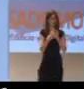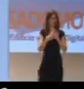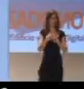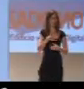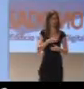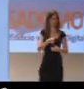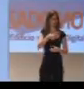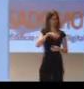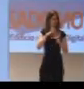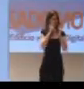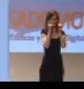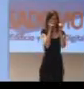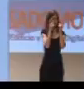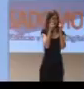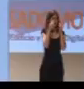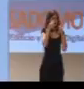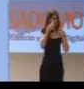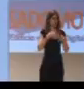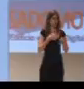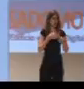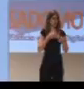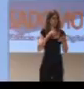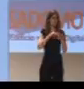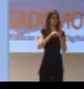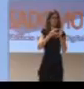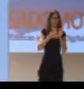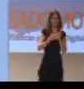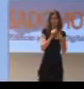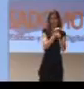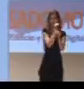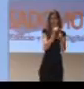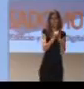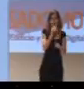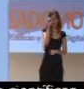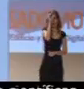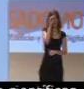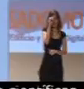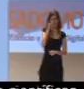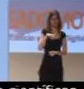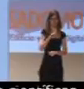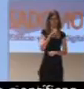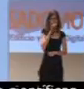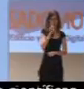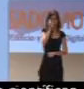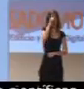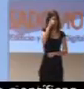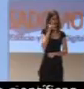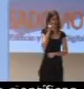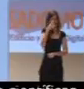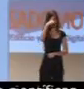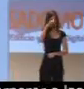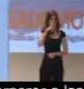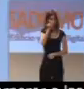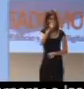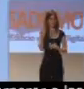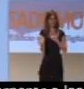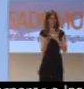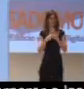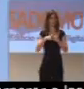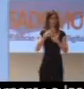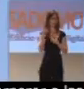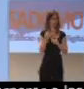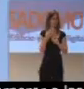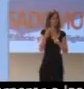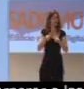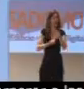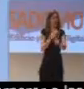that methodologies were not really scientific enough. The concept was there for incorporating people, but